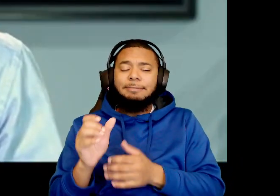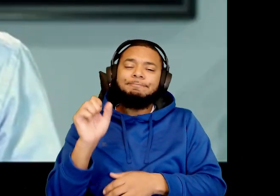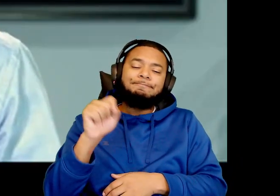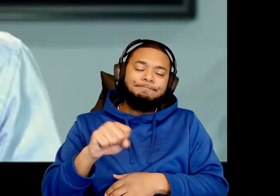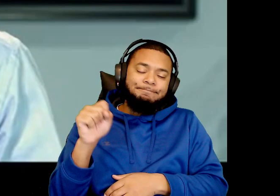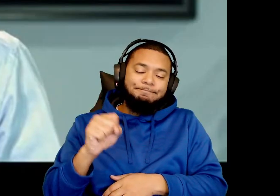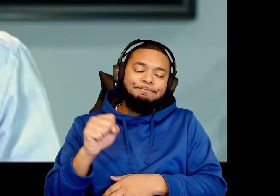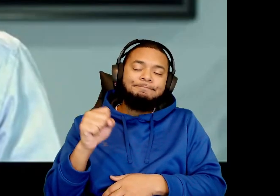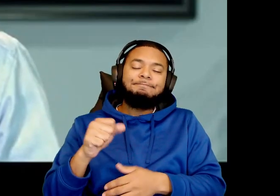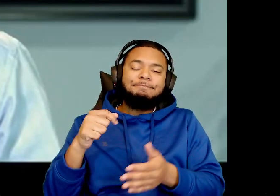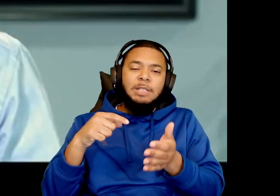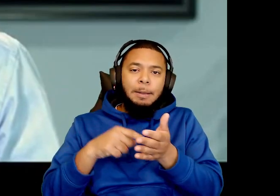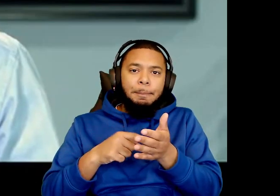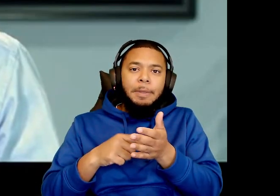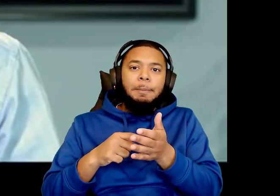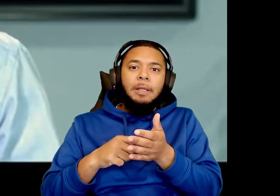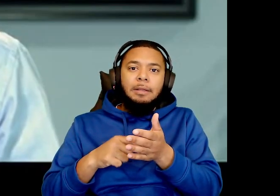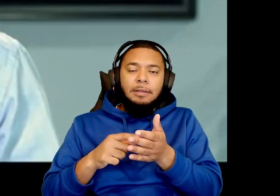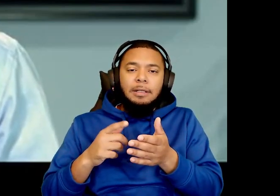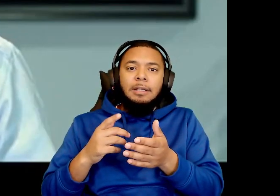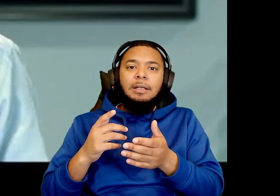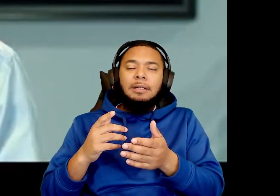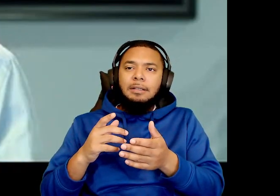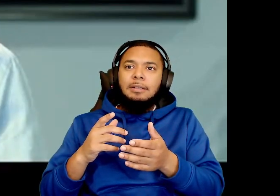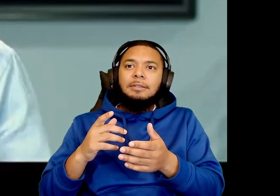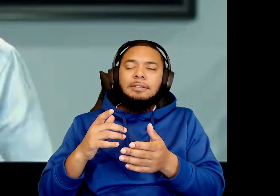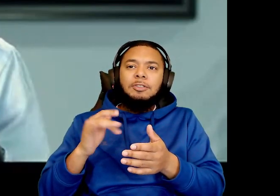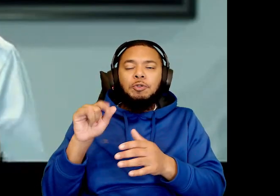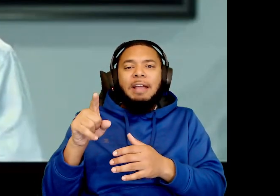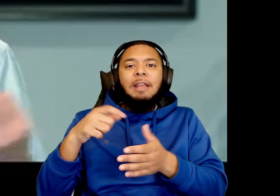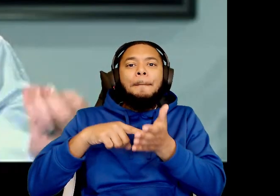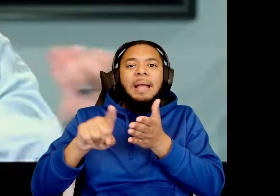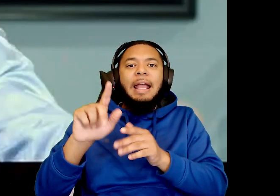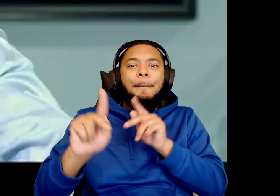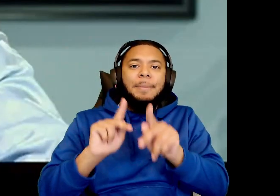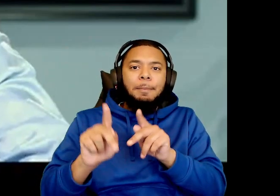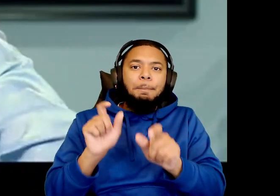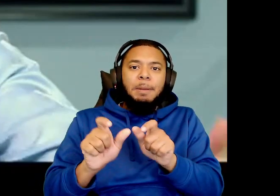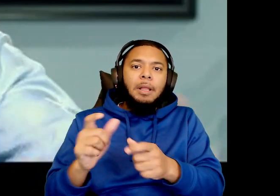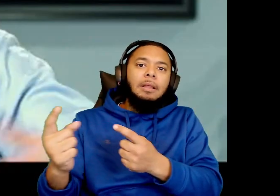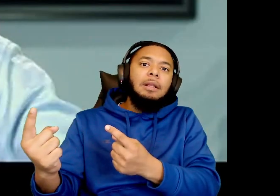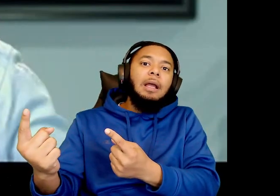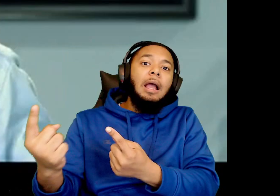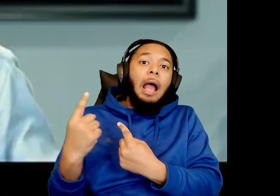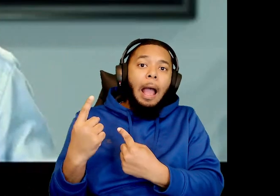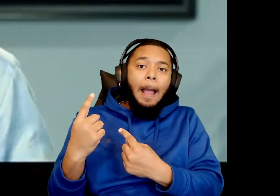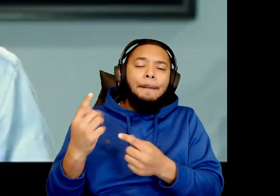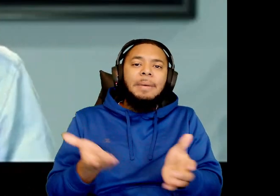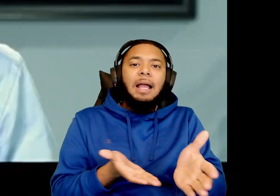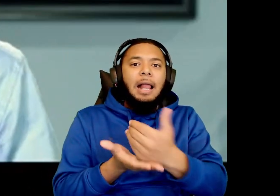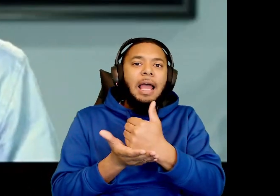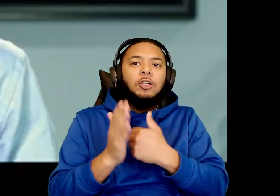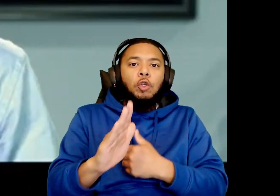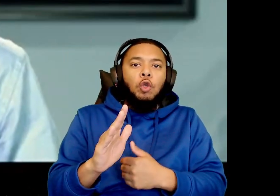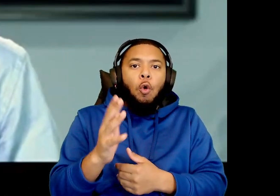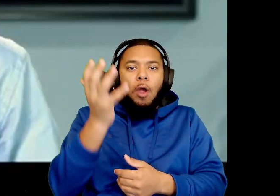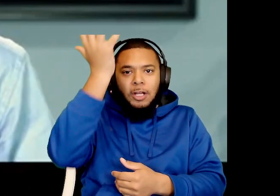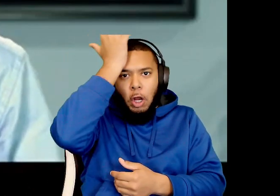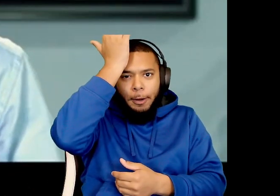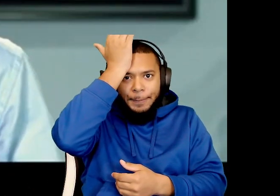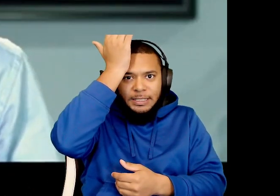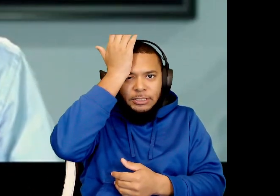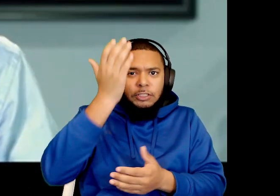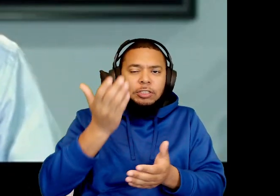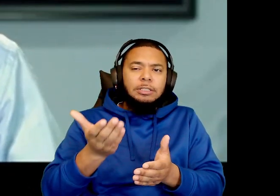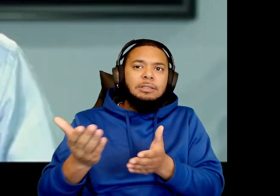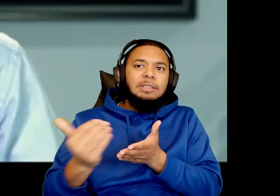trash, recycling, and compost is not free. You have to pay your city in order for them to pay the people to come collect it from your doorstep or